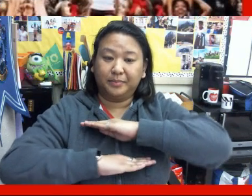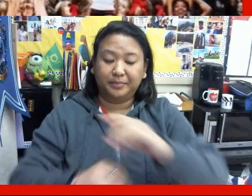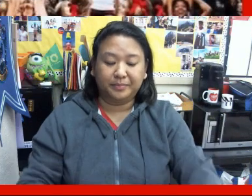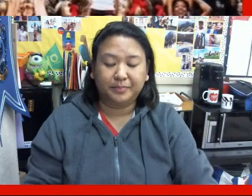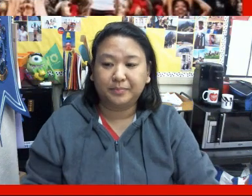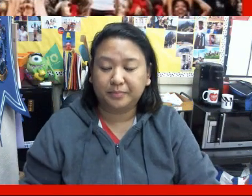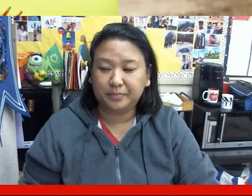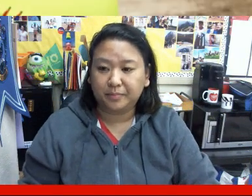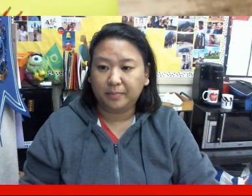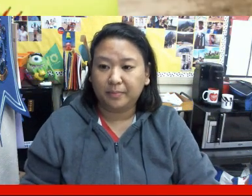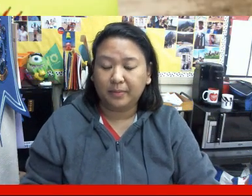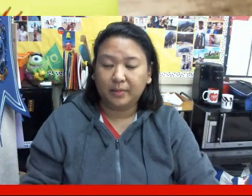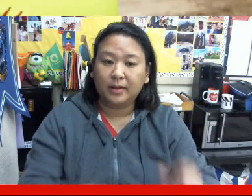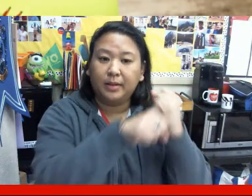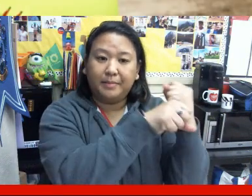Cheerleading.